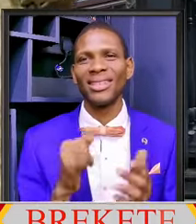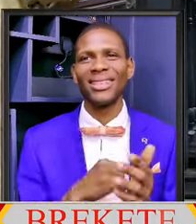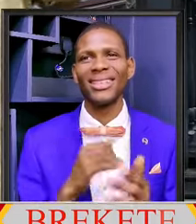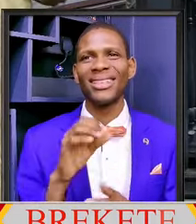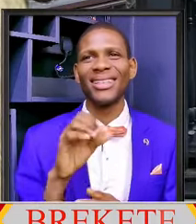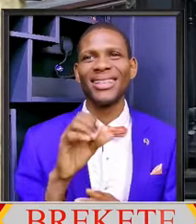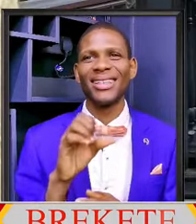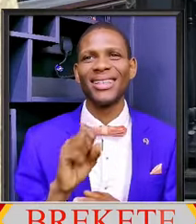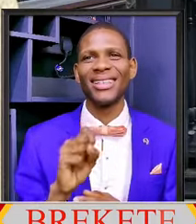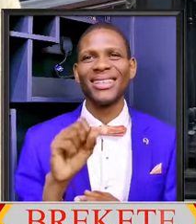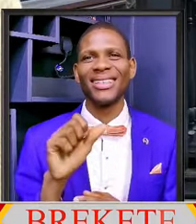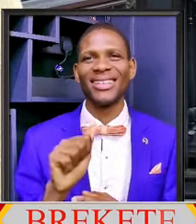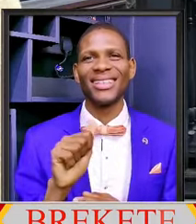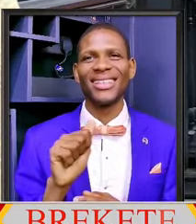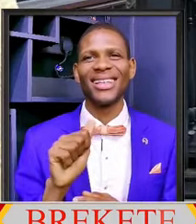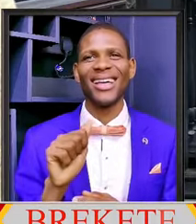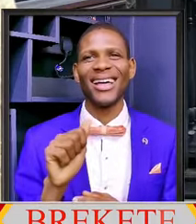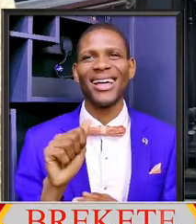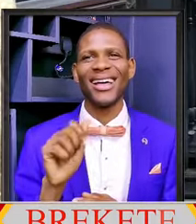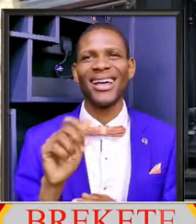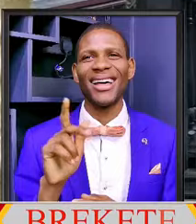Sakan.